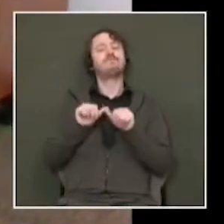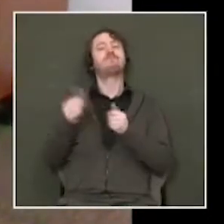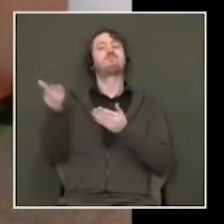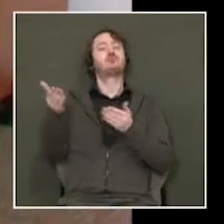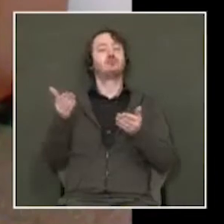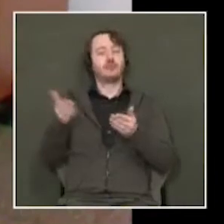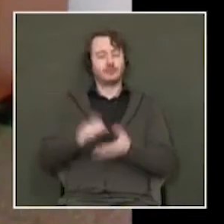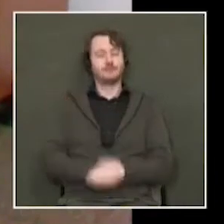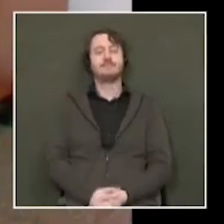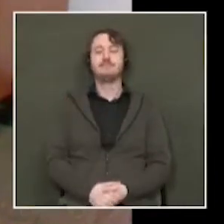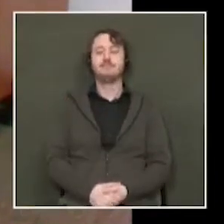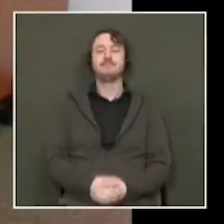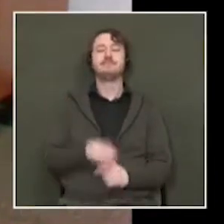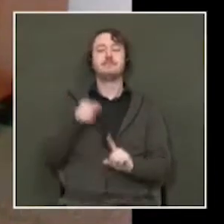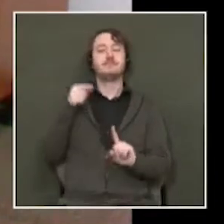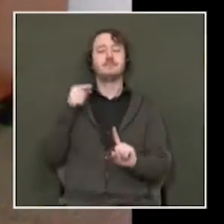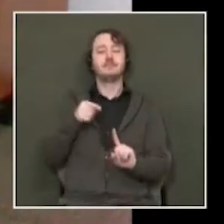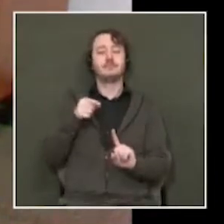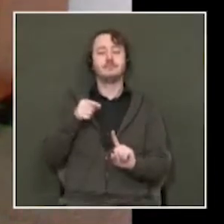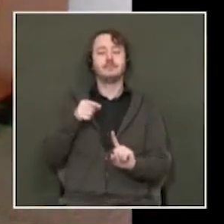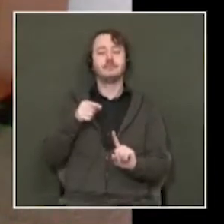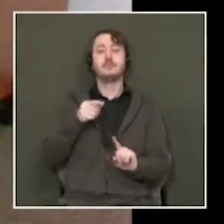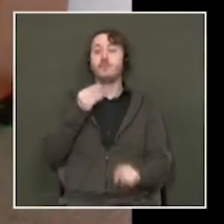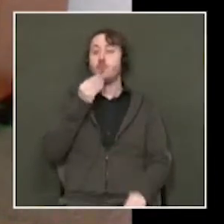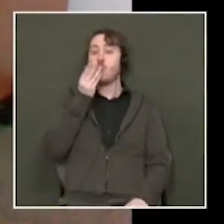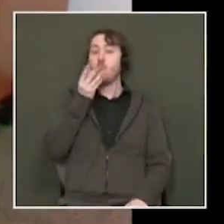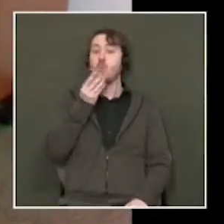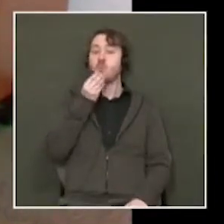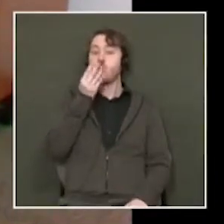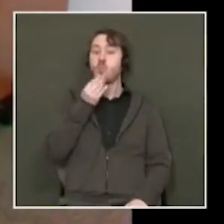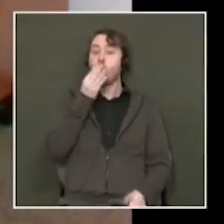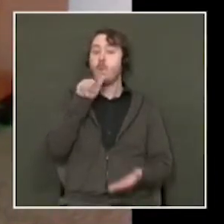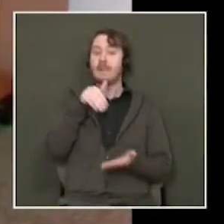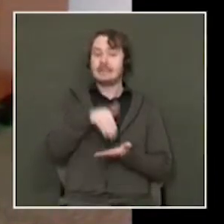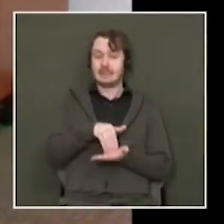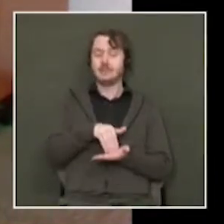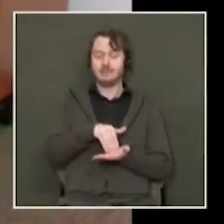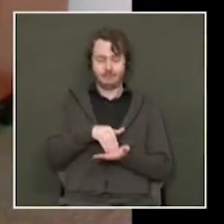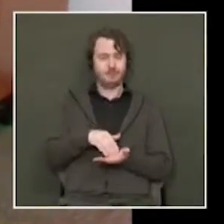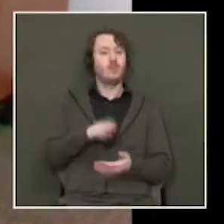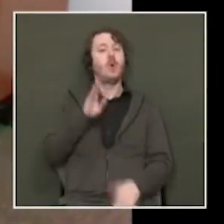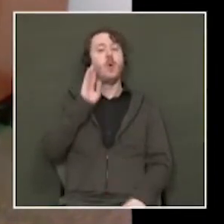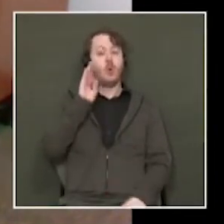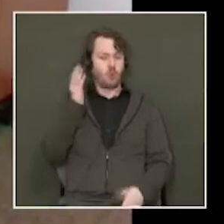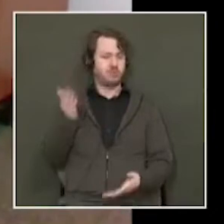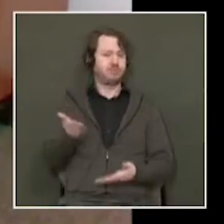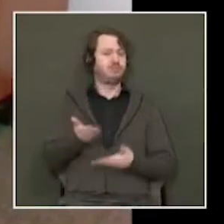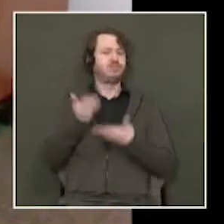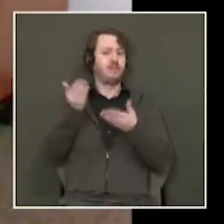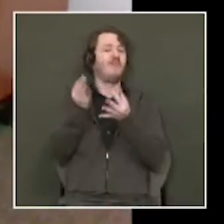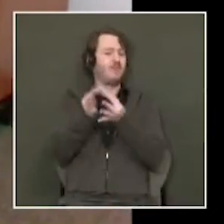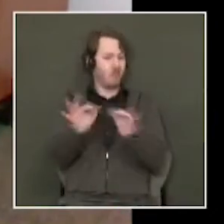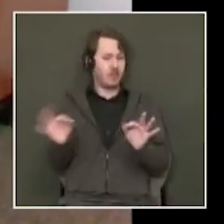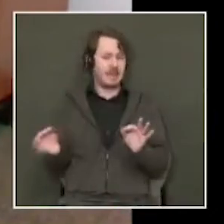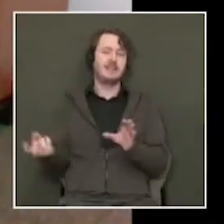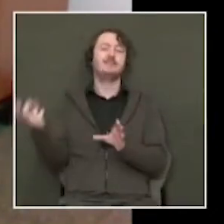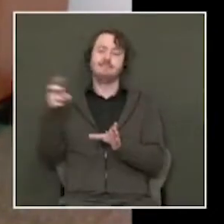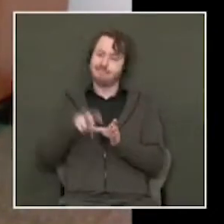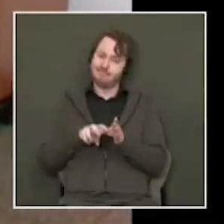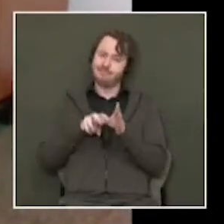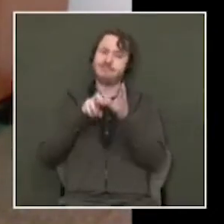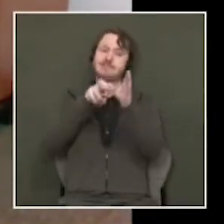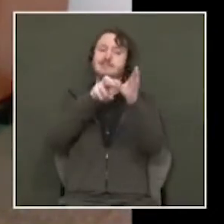street. With respect to the warming centers, we will offer free bus rides to anyone going to